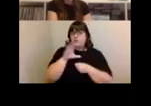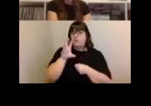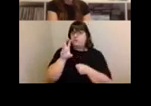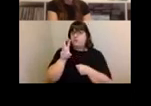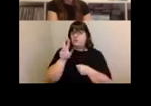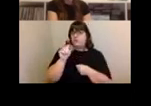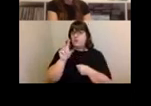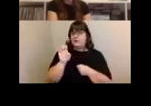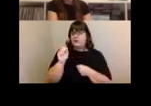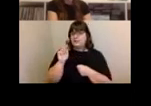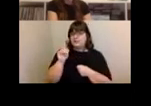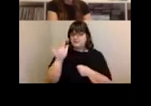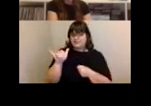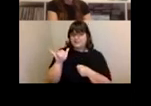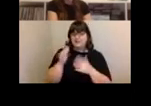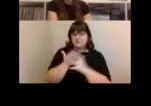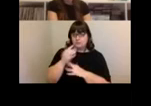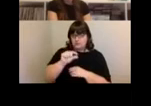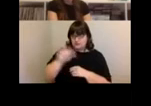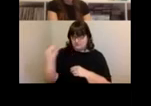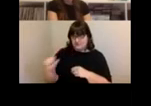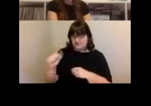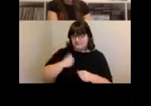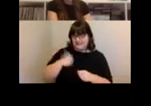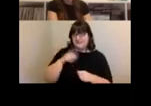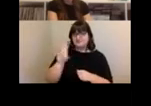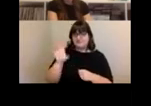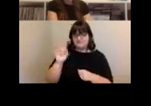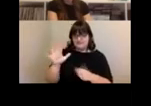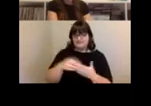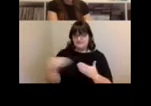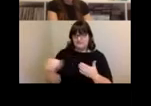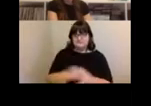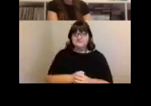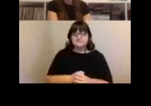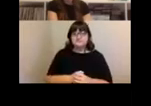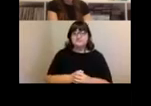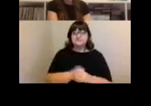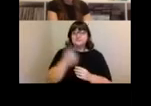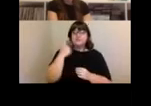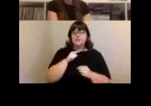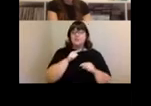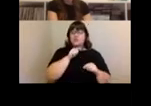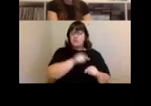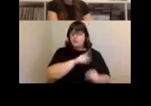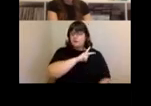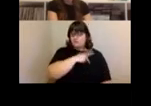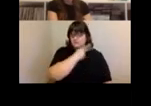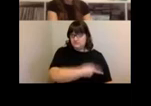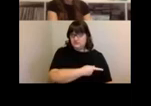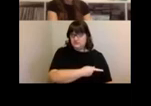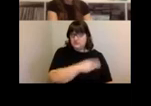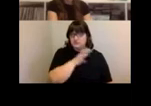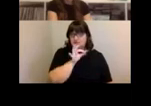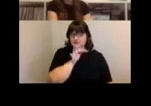for $705. And in provincial funding, we received some project grants from the